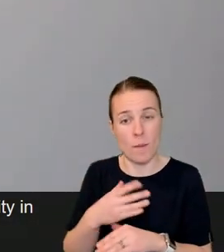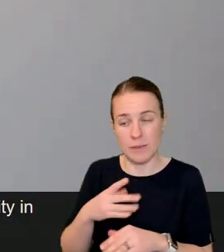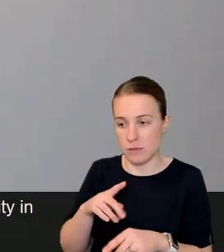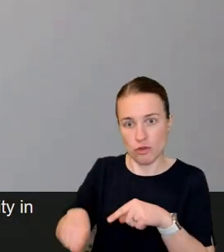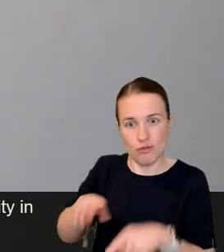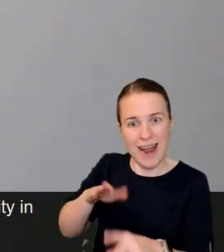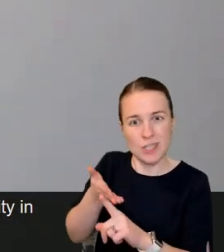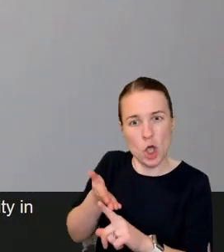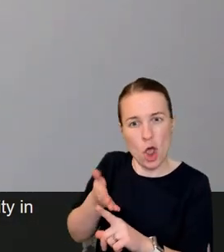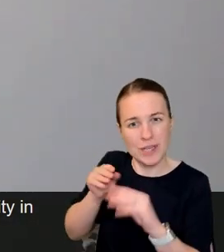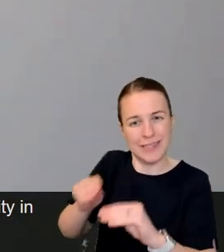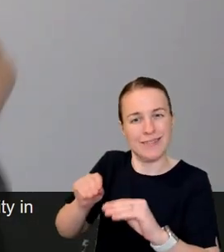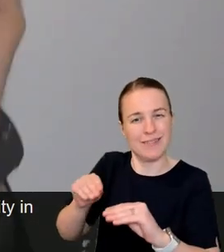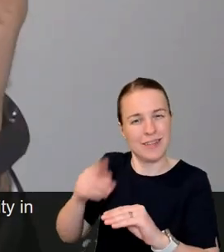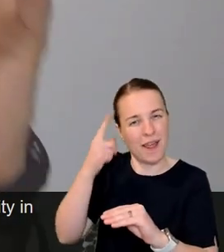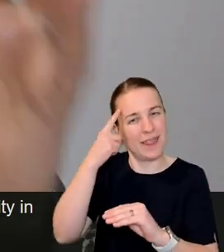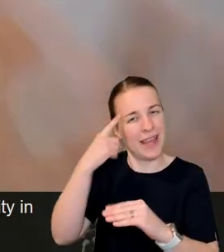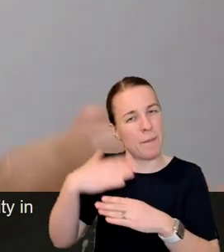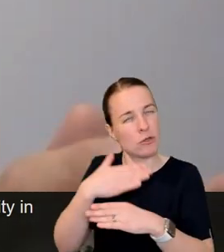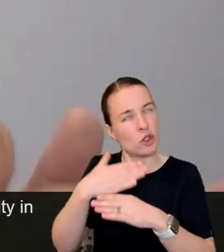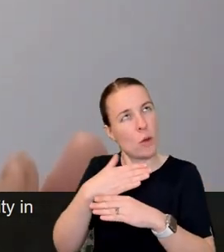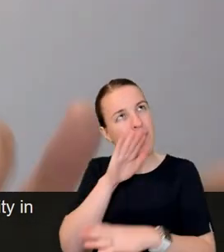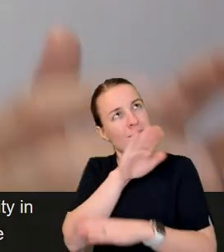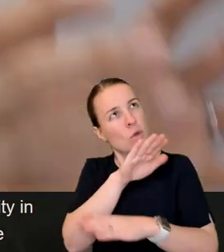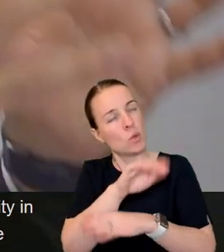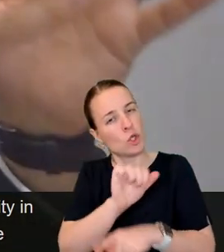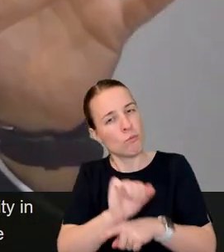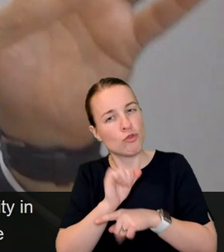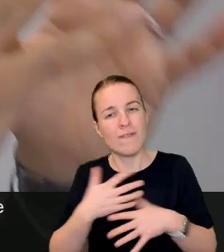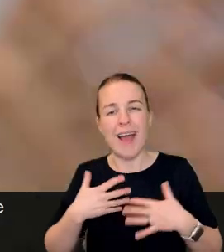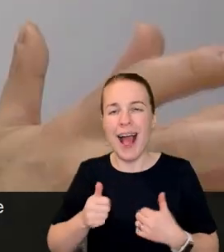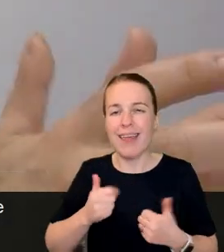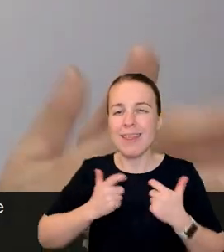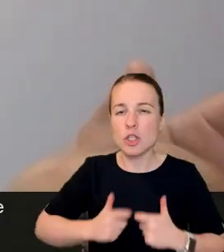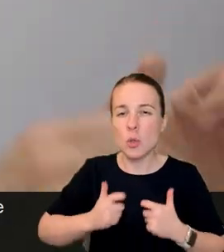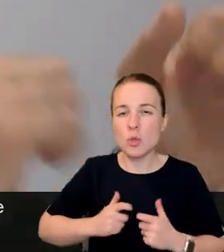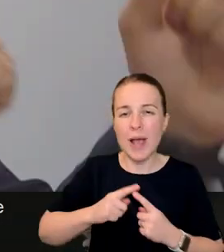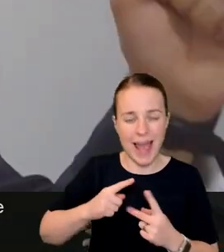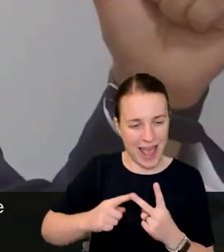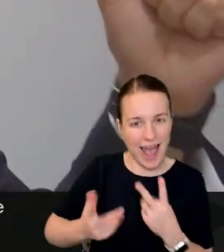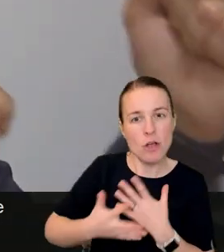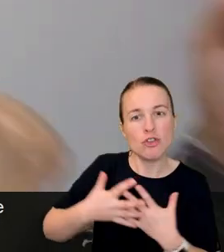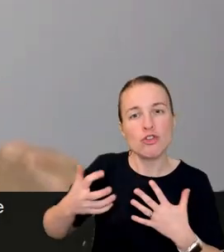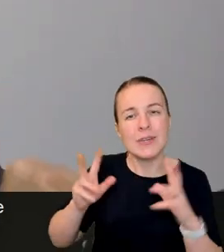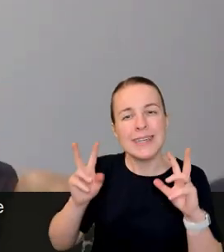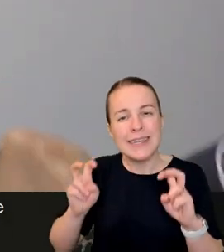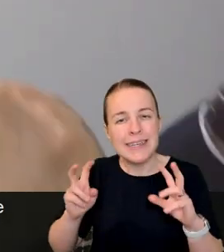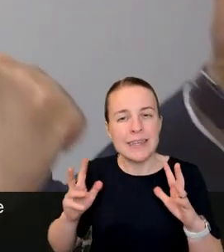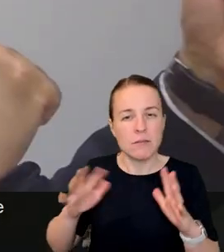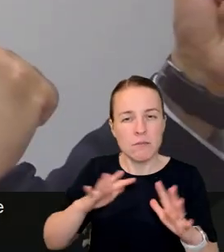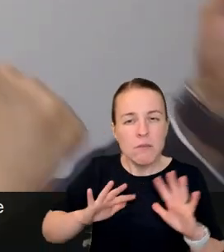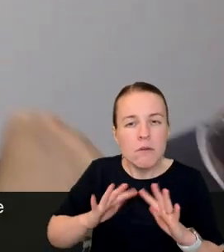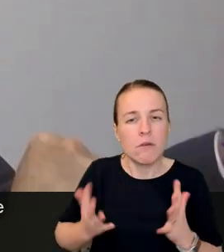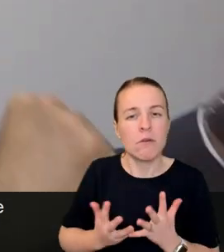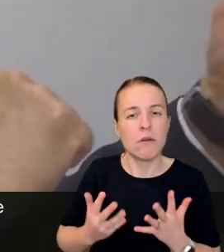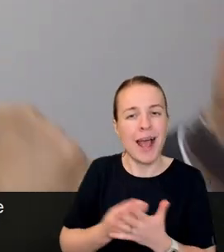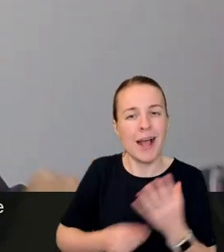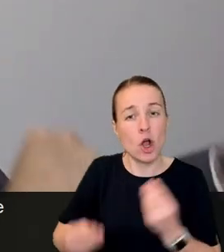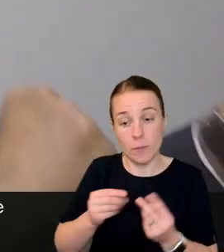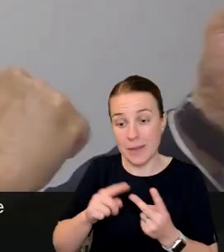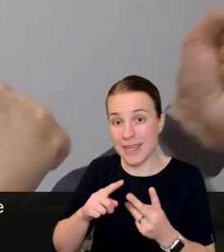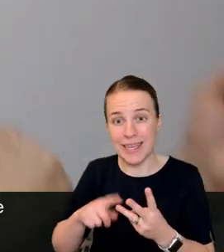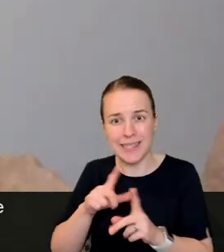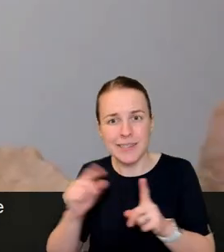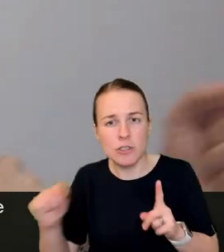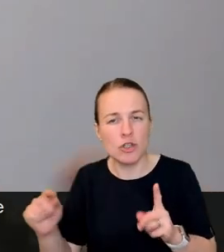those jobs in health and social care, those jobs in the green economy, those jobs in hospitality, those jobs in digital, those jobs in culture and